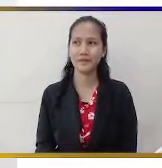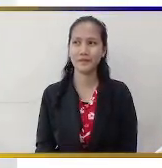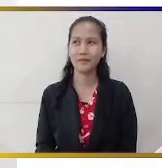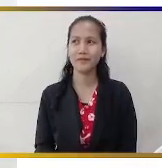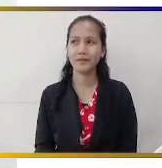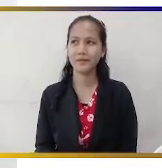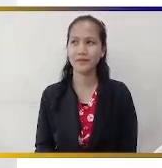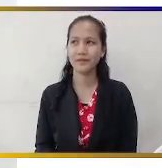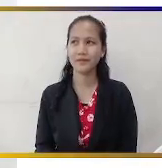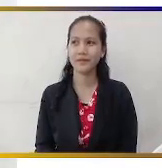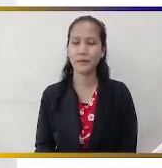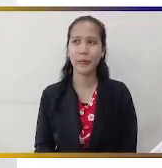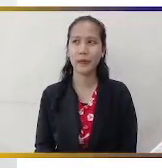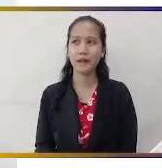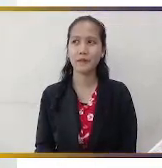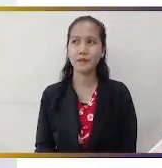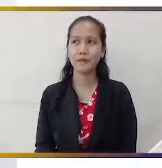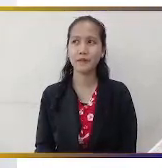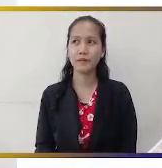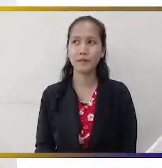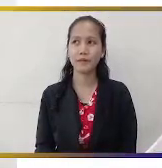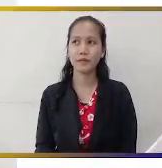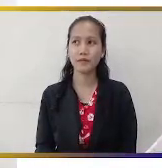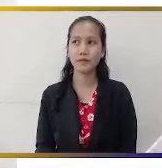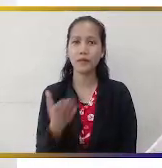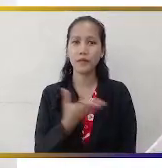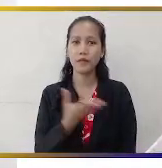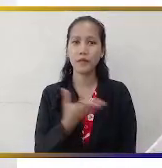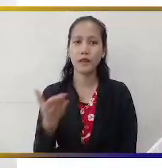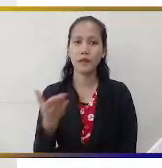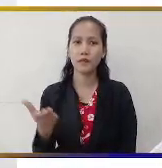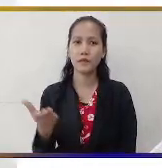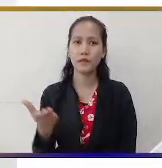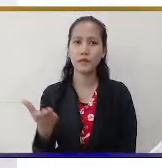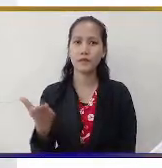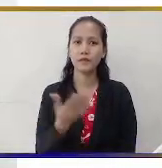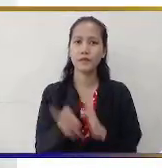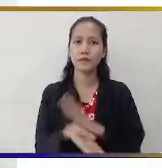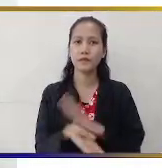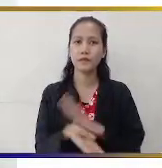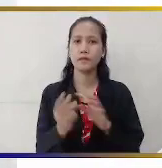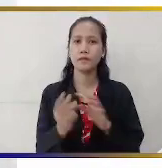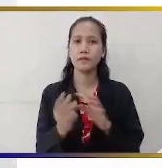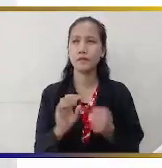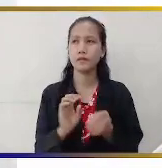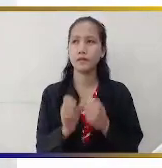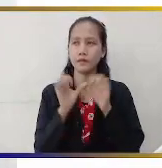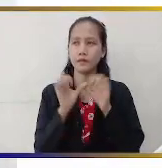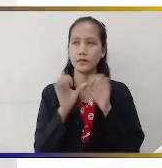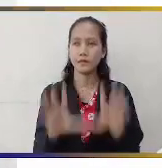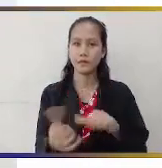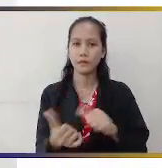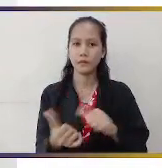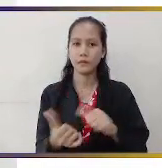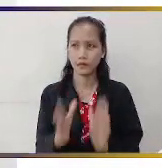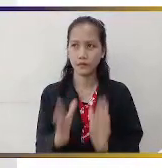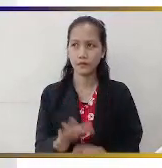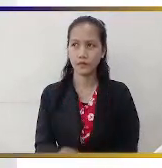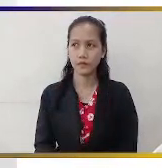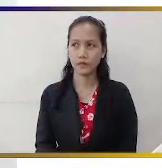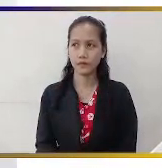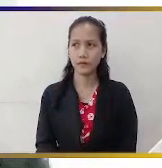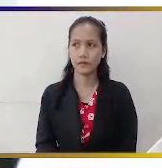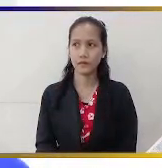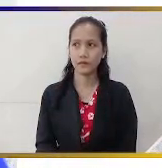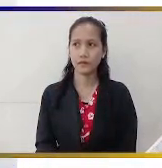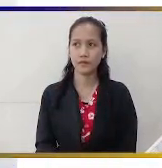giving. Amen. You can't outgive God. Amen? Can you get that for me?